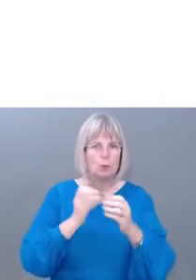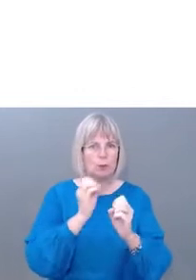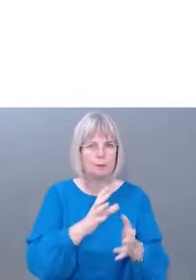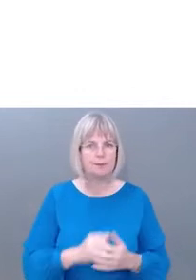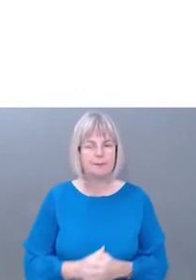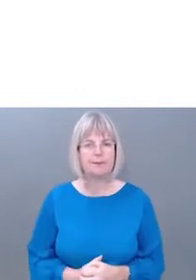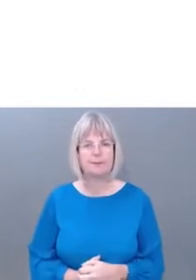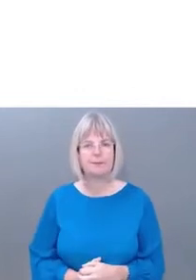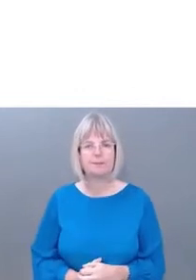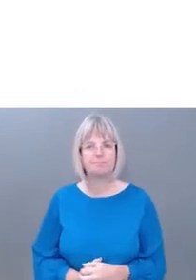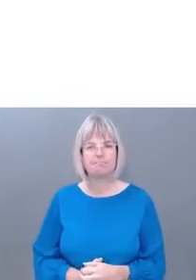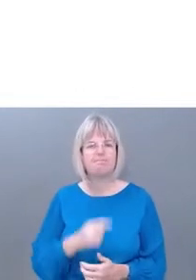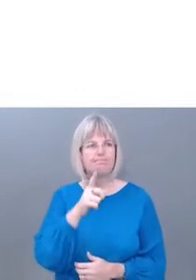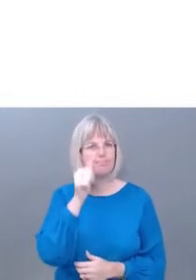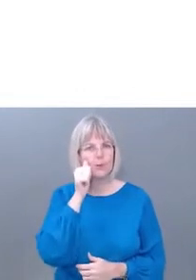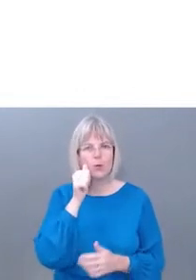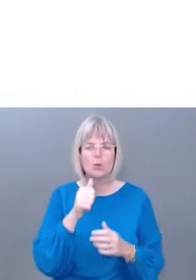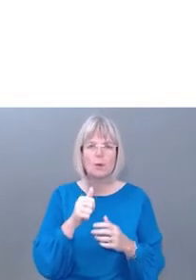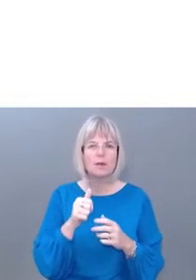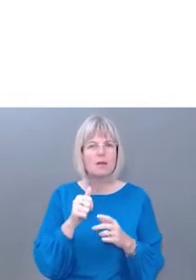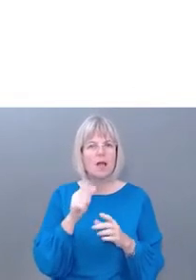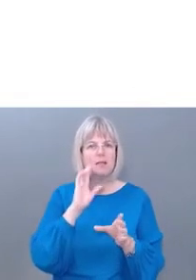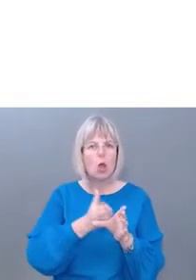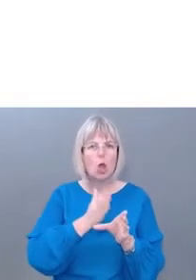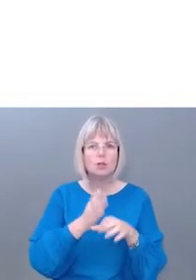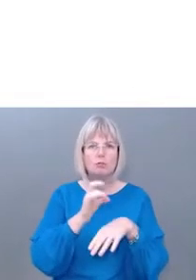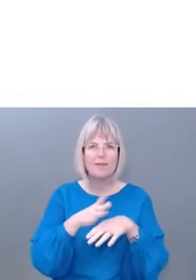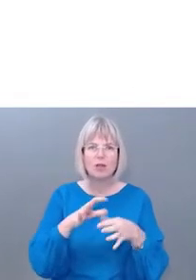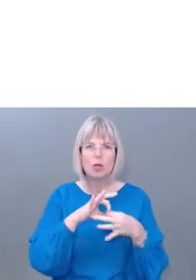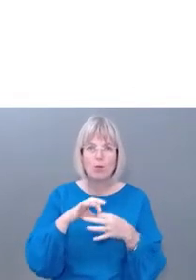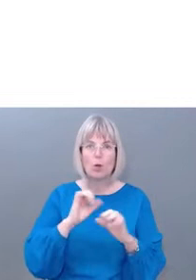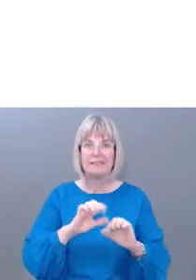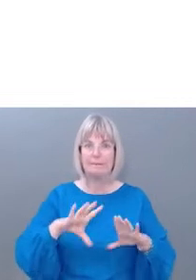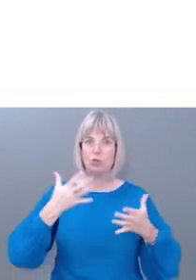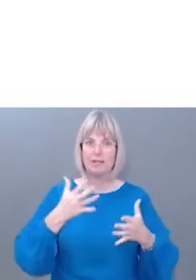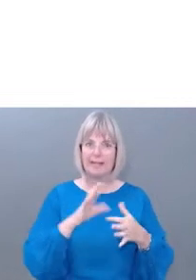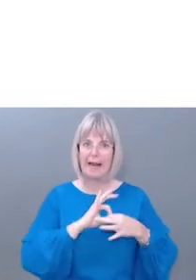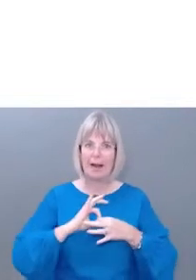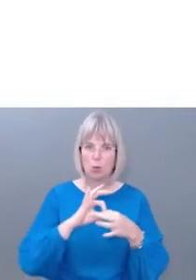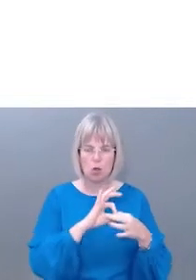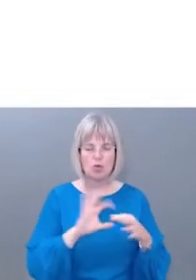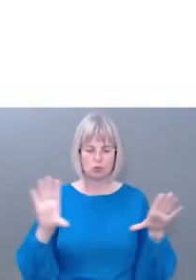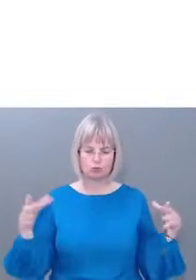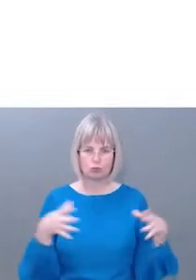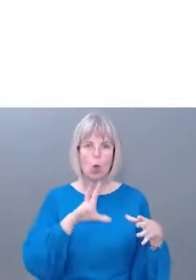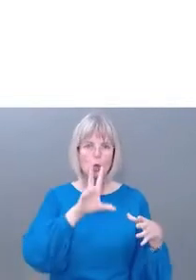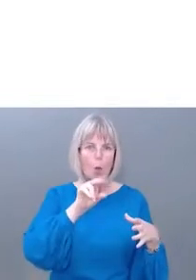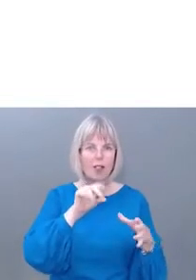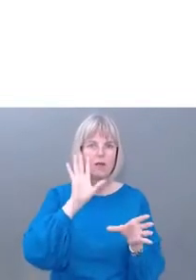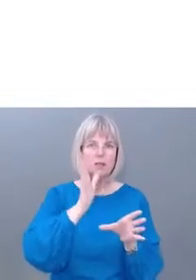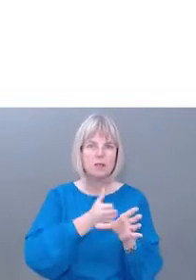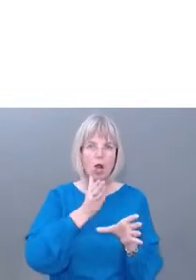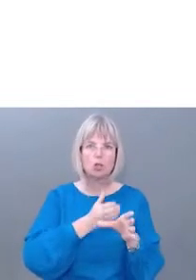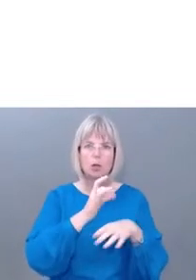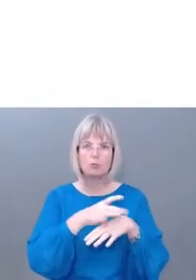Psychological Professions Network is a free membership network which aims to bring together the 12 psychological professions and to inform, enable and influence